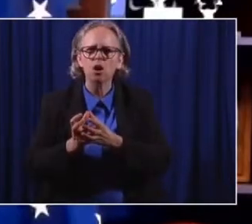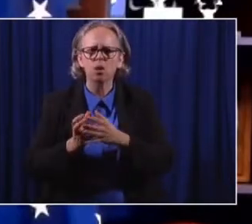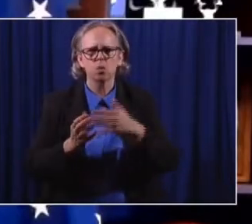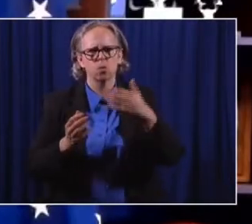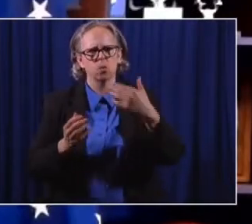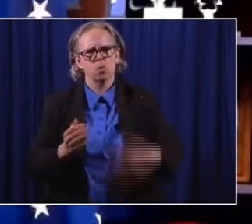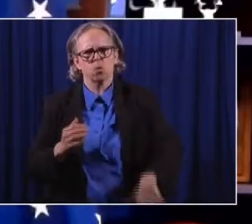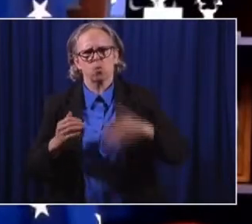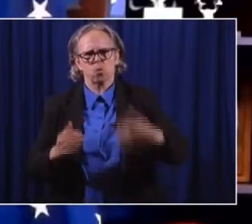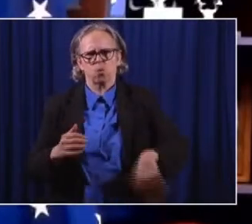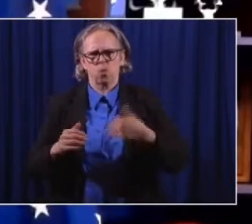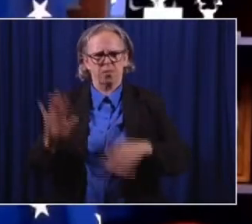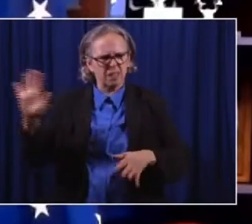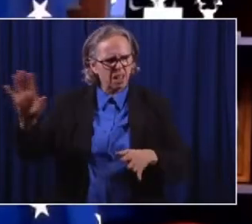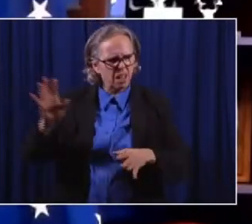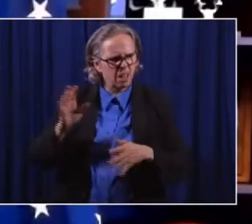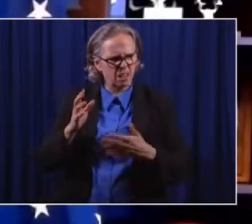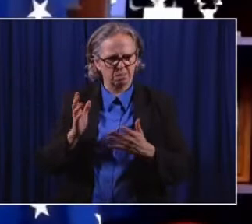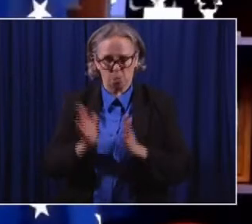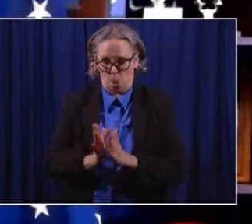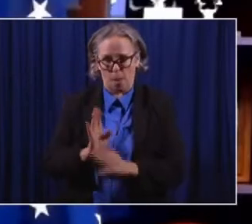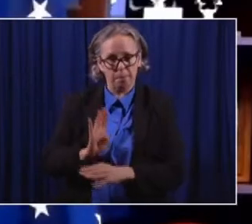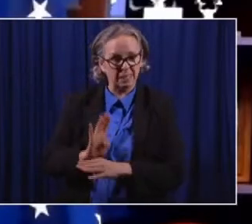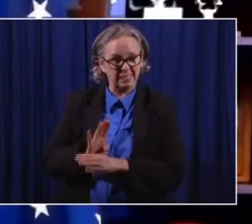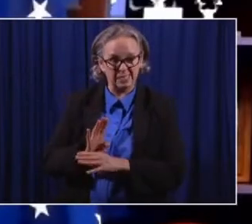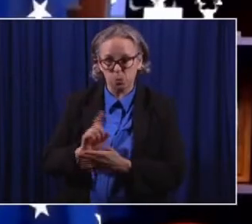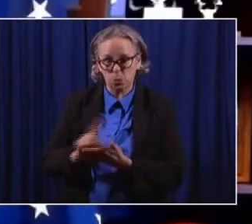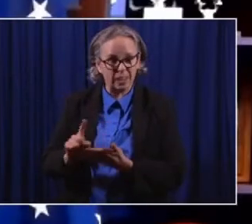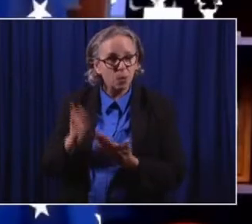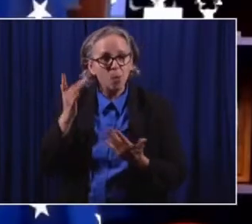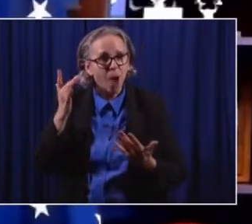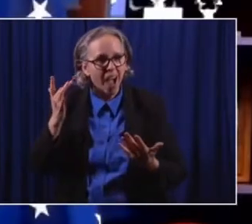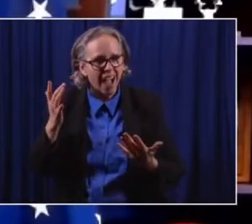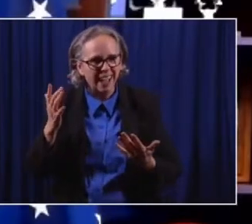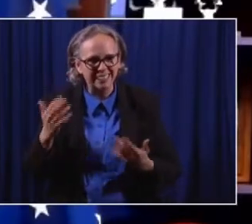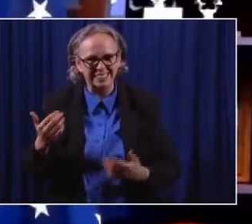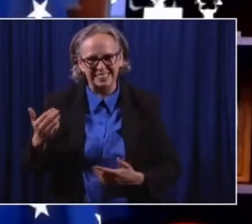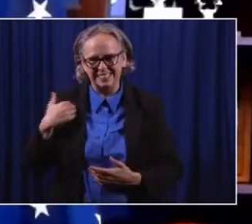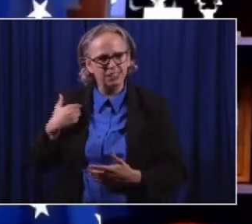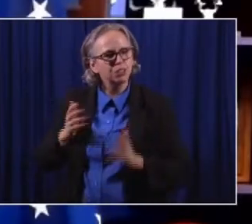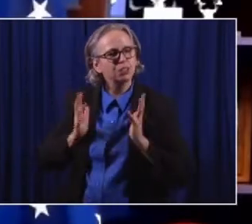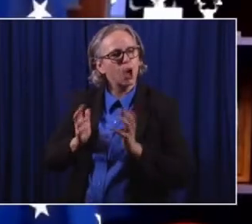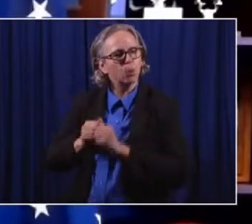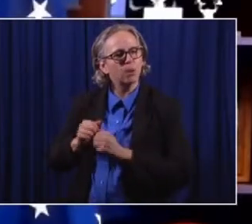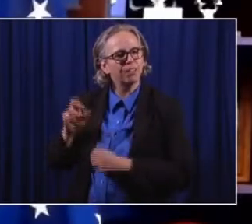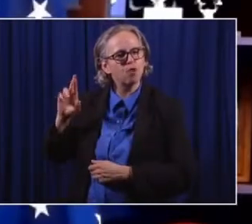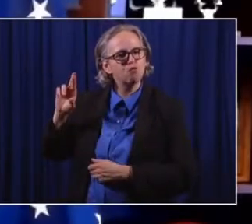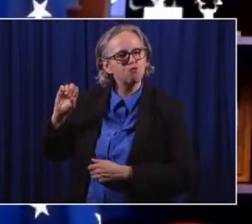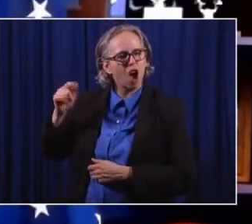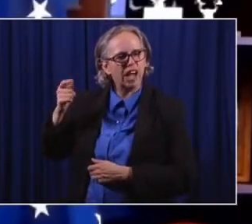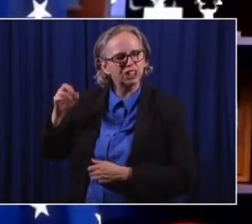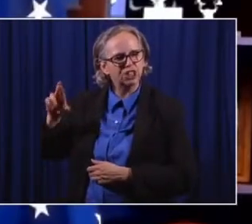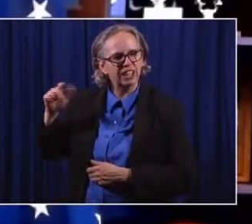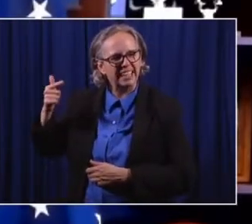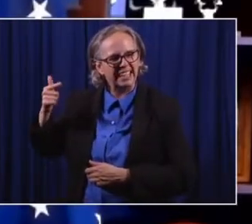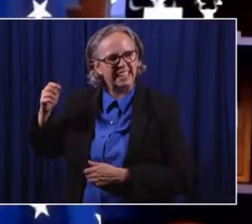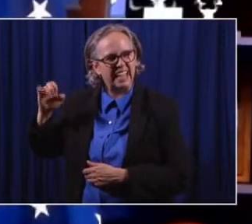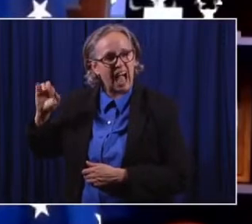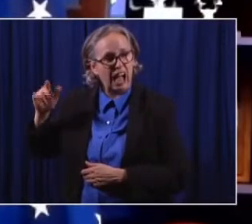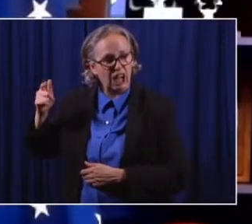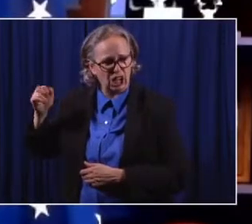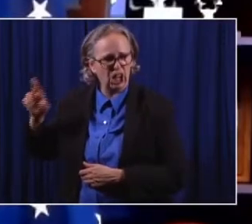Small Business Week because I was on the phone today earlier with Roger Geiger from the National Federation for Independent Business,